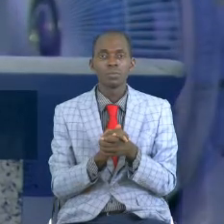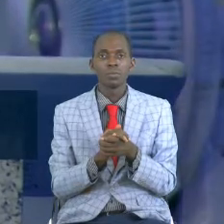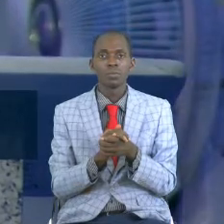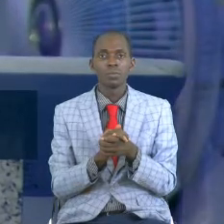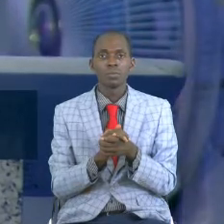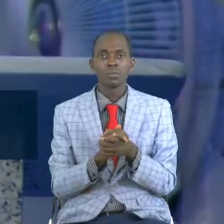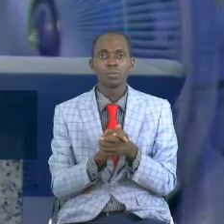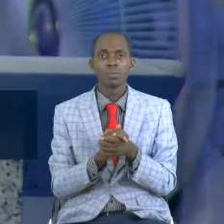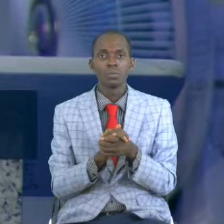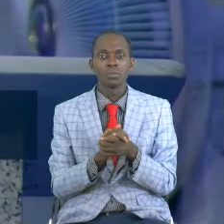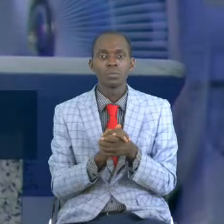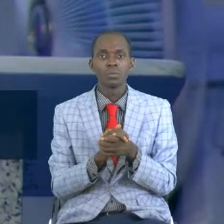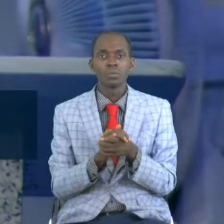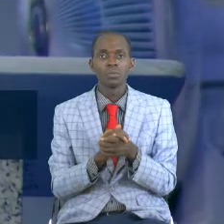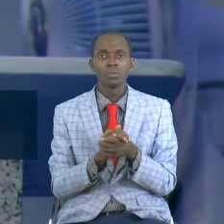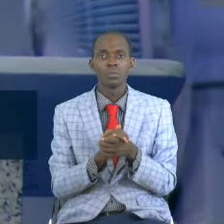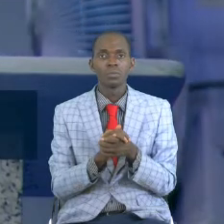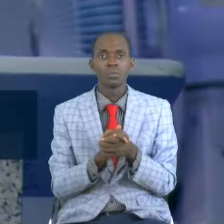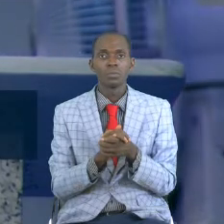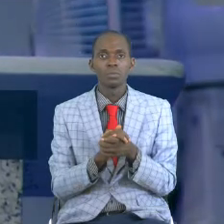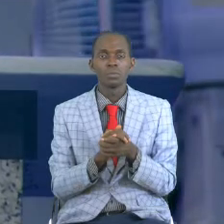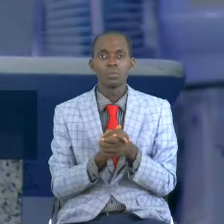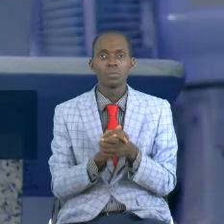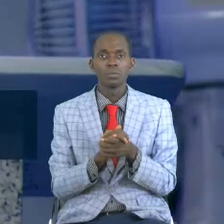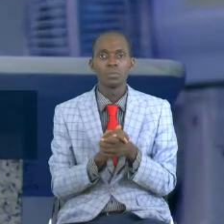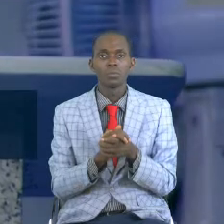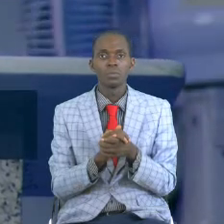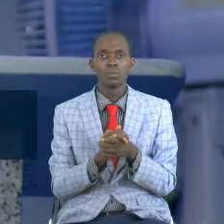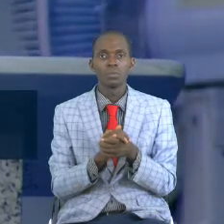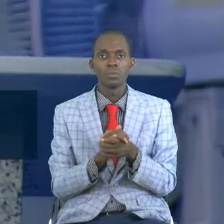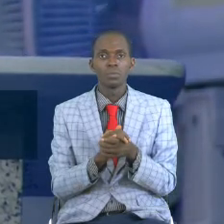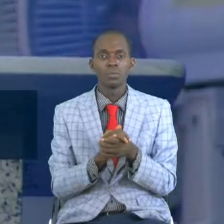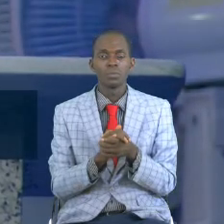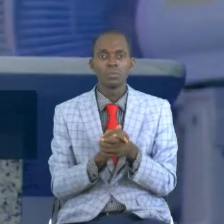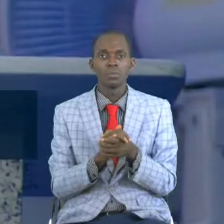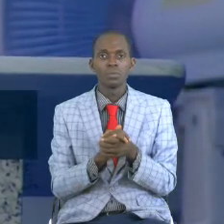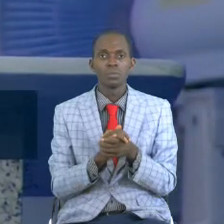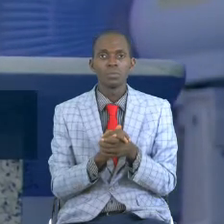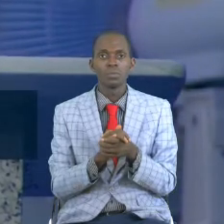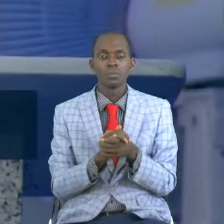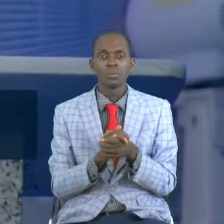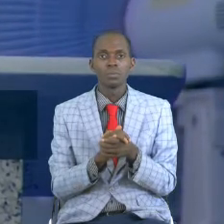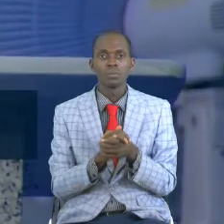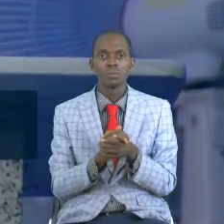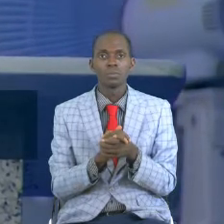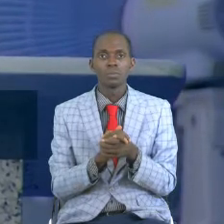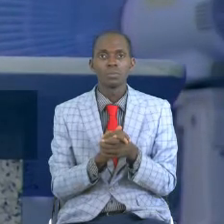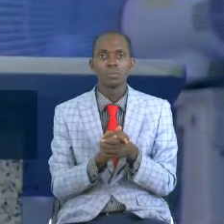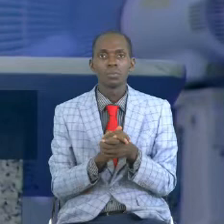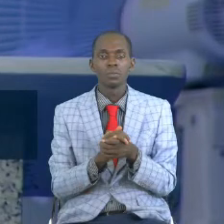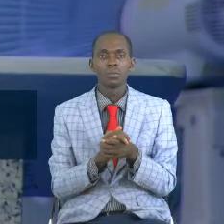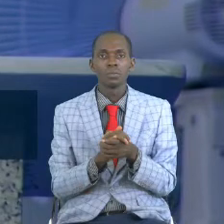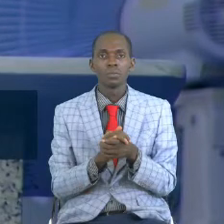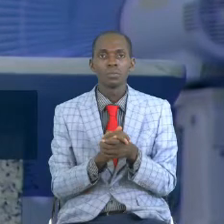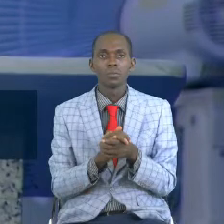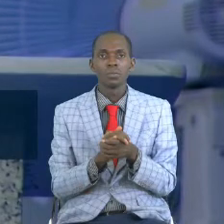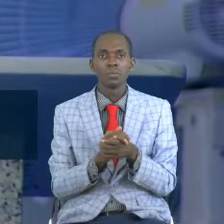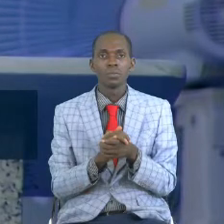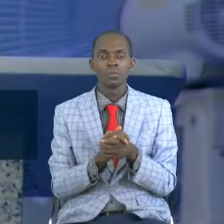finished. At the language section there, the same thing, check up, finish up, and let us move forward